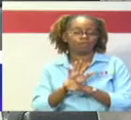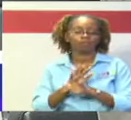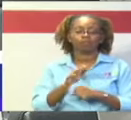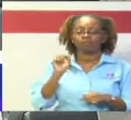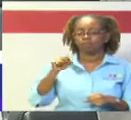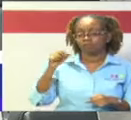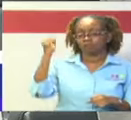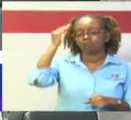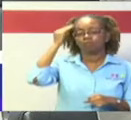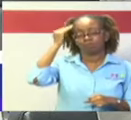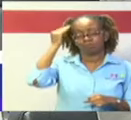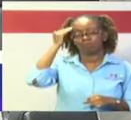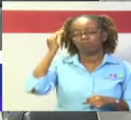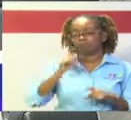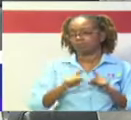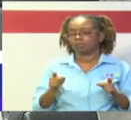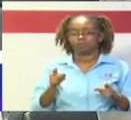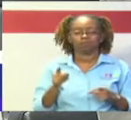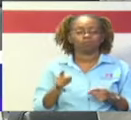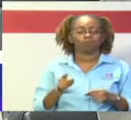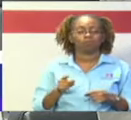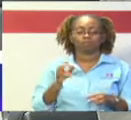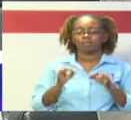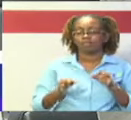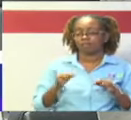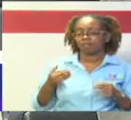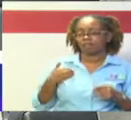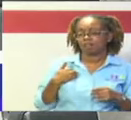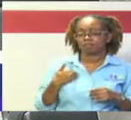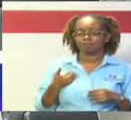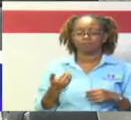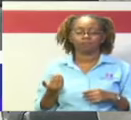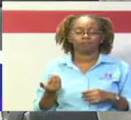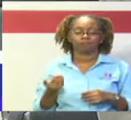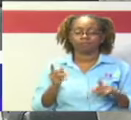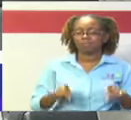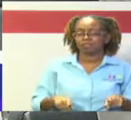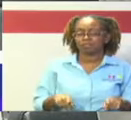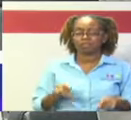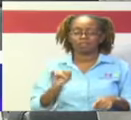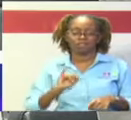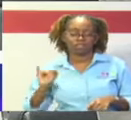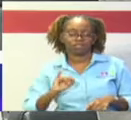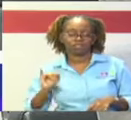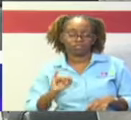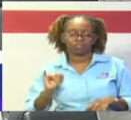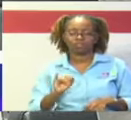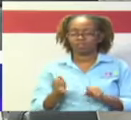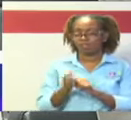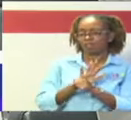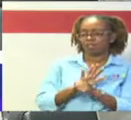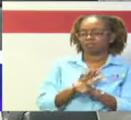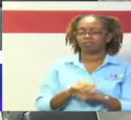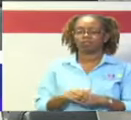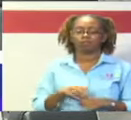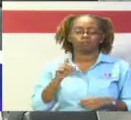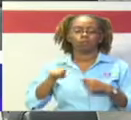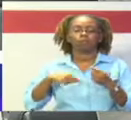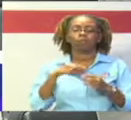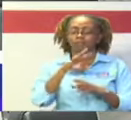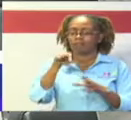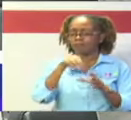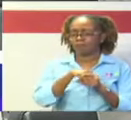still count any death in a COVID-infected person among the COVID-19 fatalities